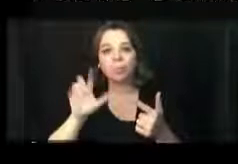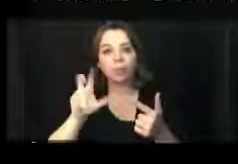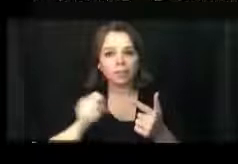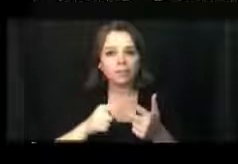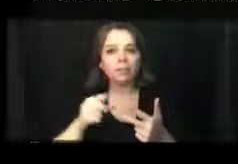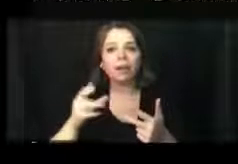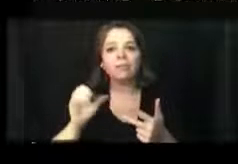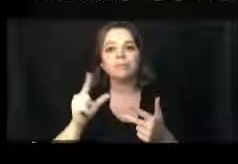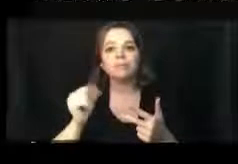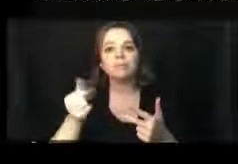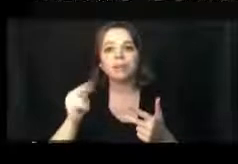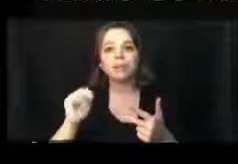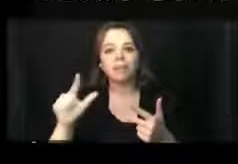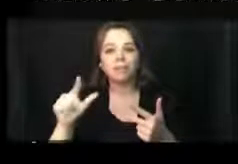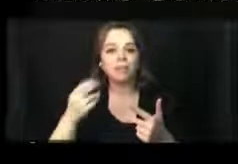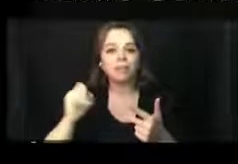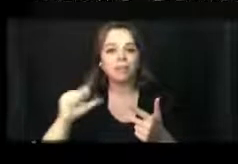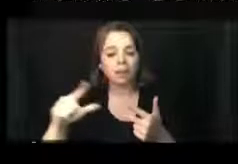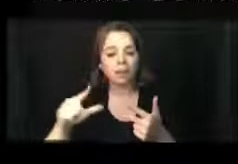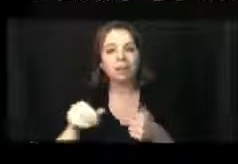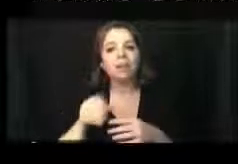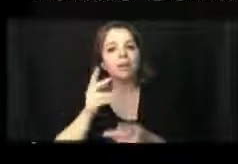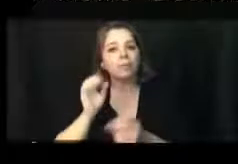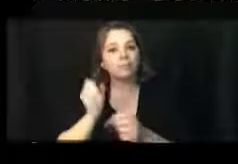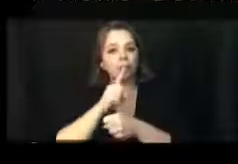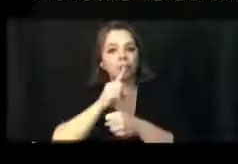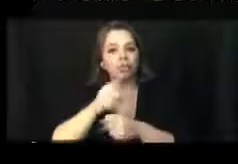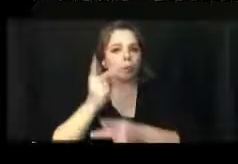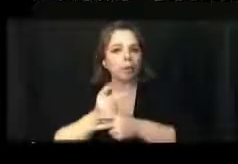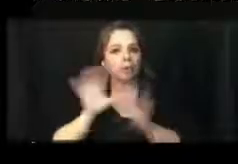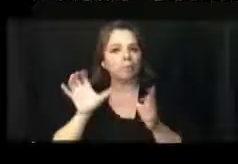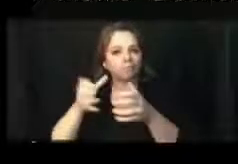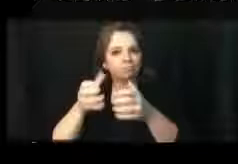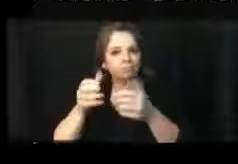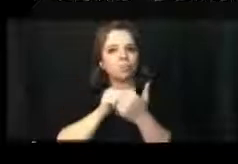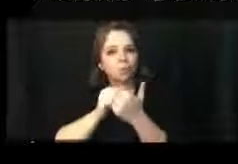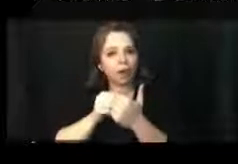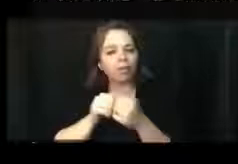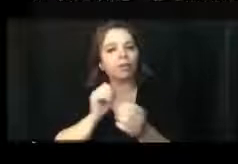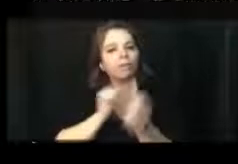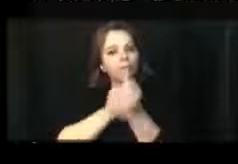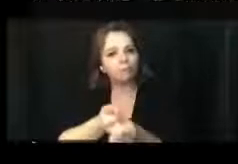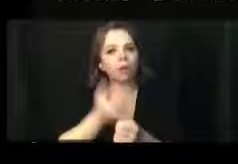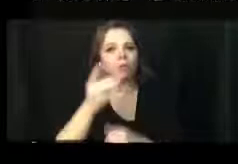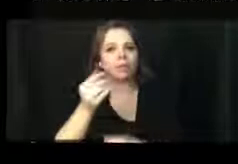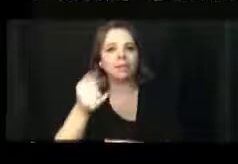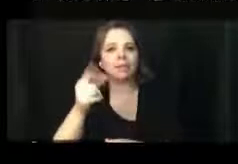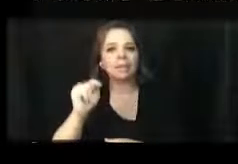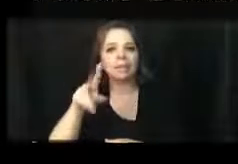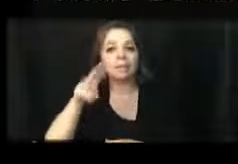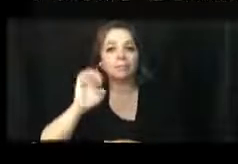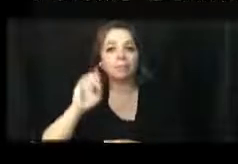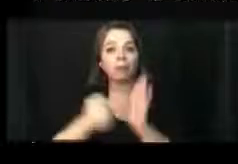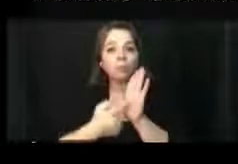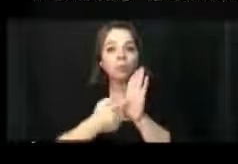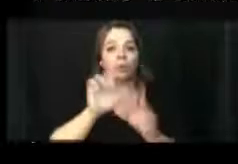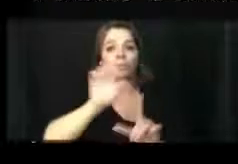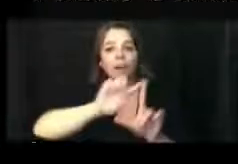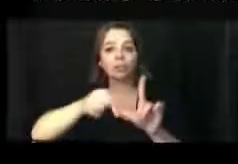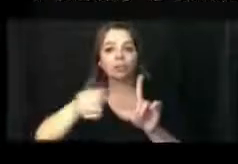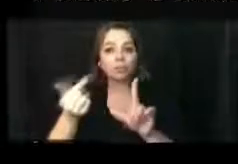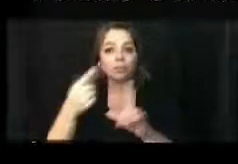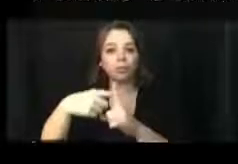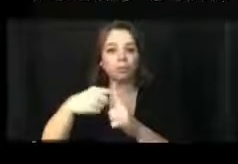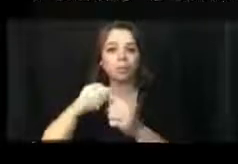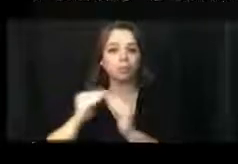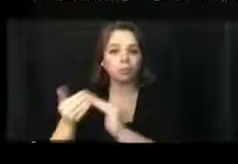understanding the breakdown of the LGBTQ plus community heat map. And then for our Senate district, we are able to pretty much get all of Long Beach